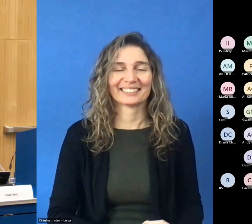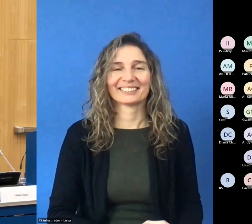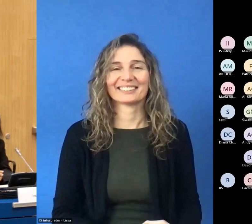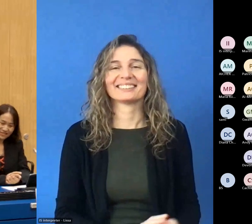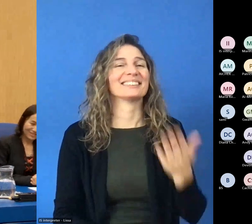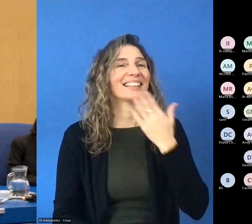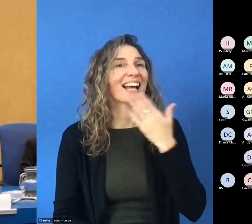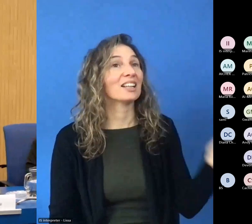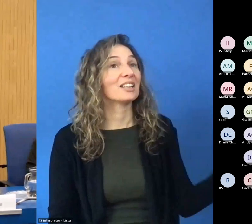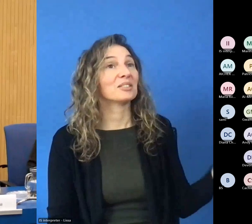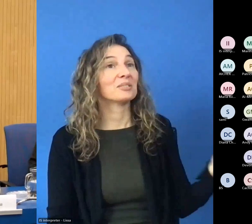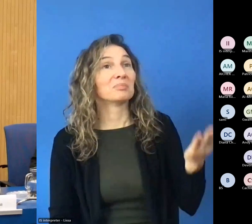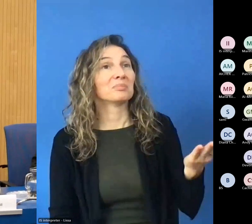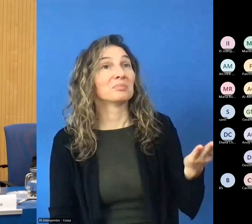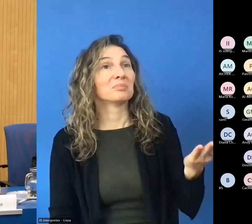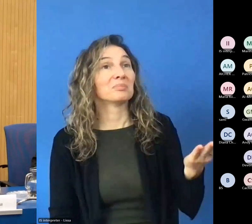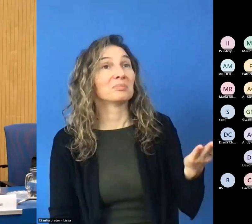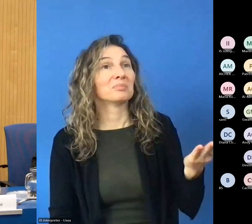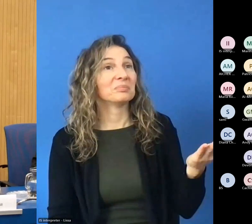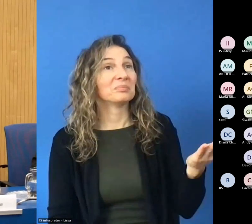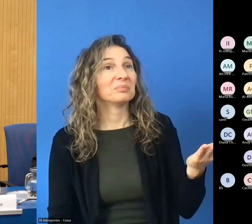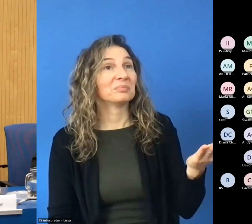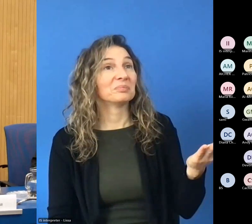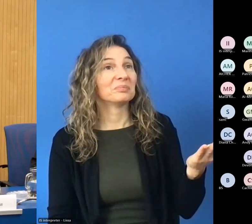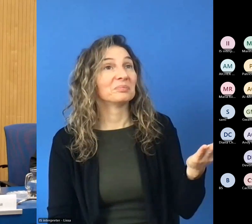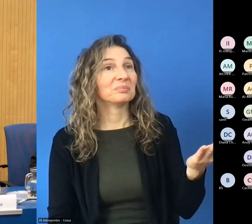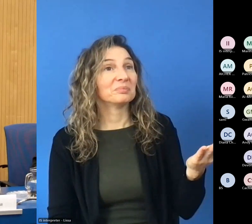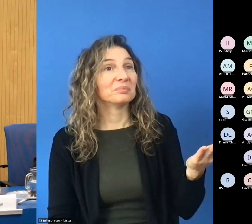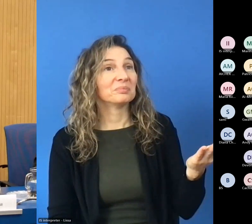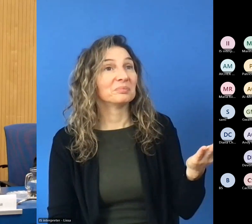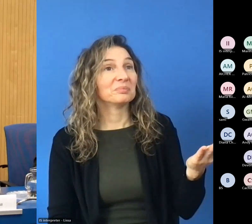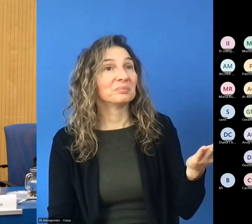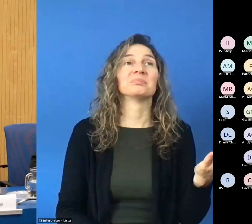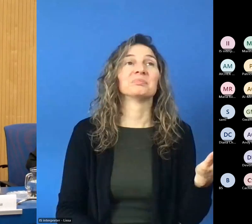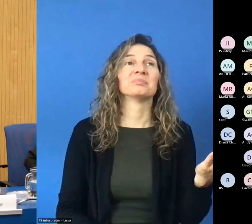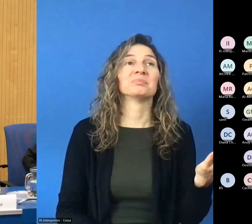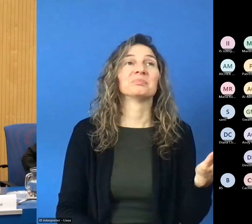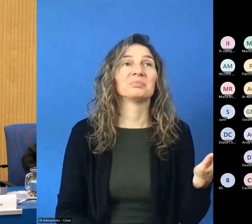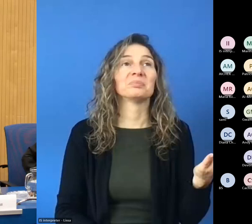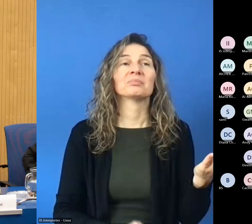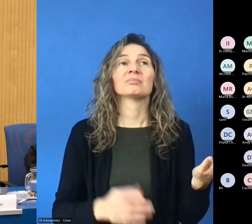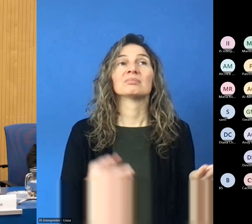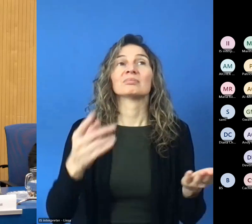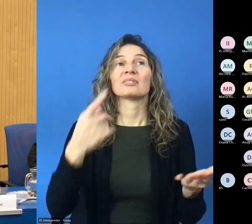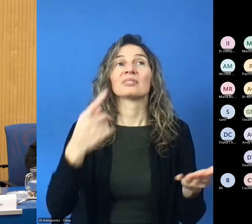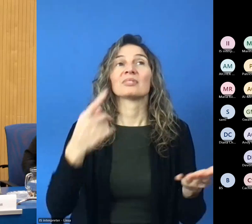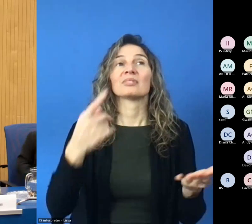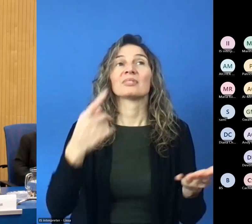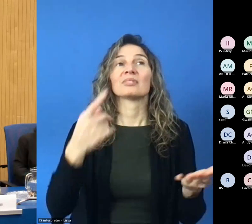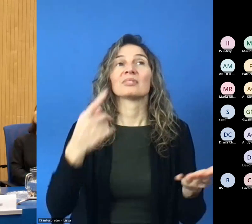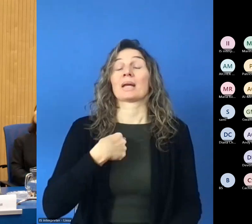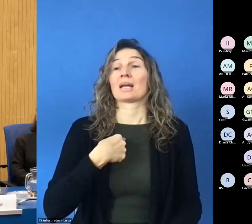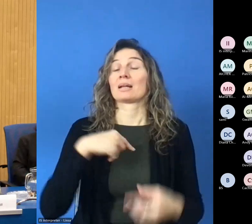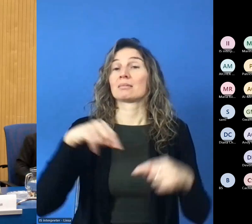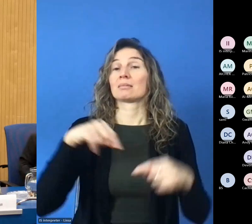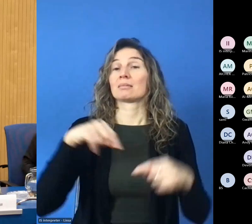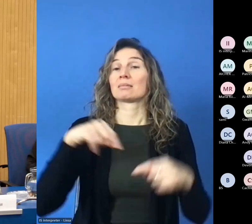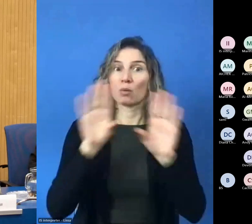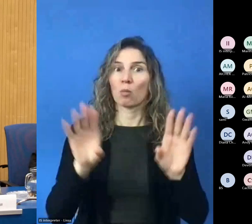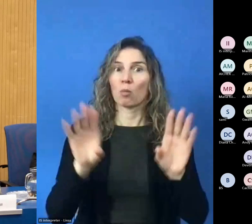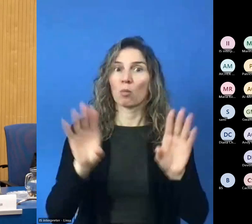Jeremy. Sure. I think, and just to summarize quickly, I think ZeroCon gives an opportunity to inspire and to really kind of